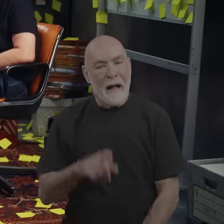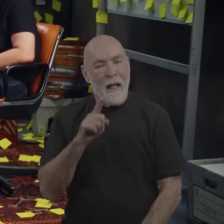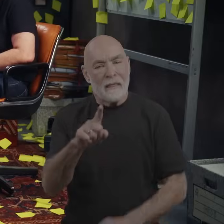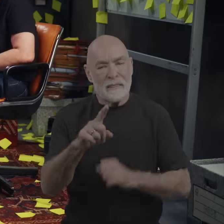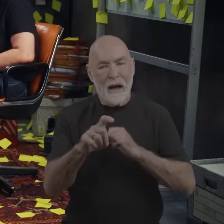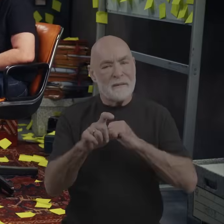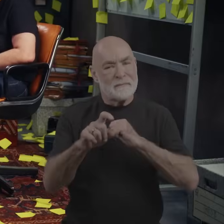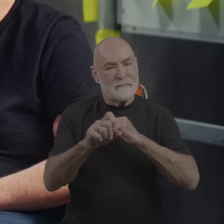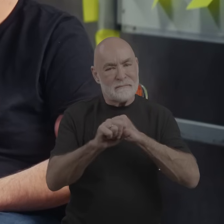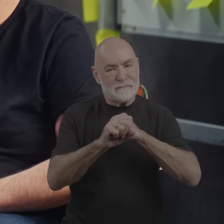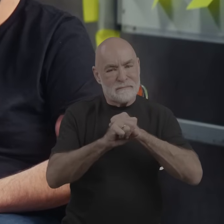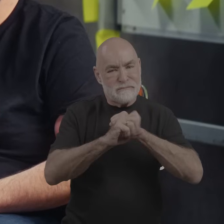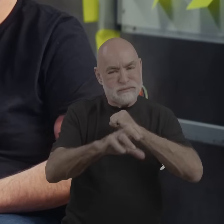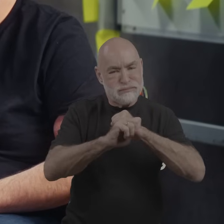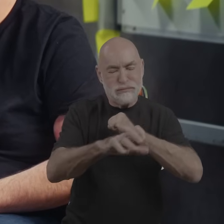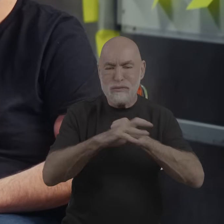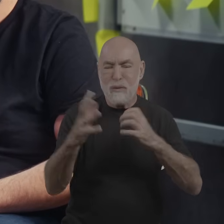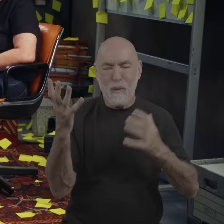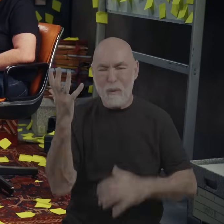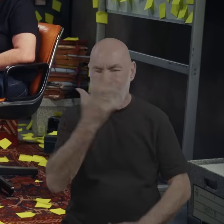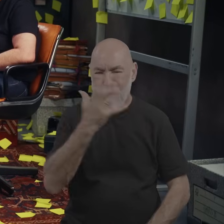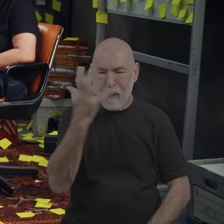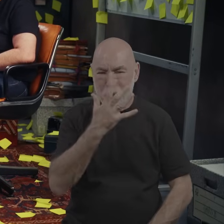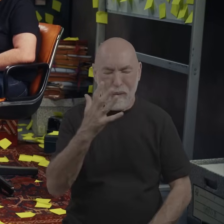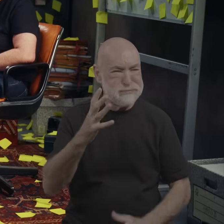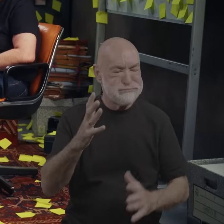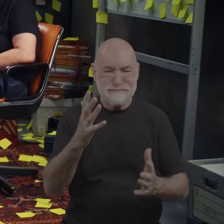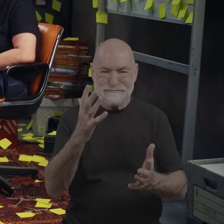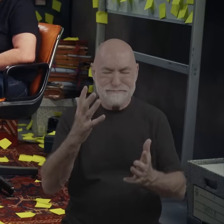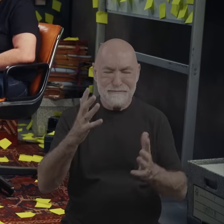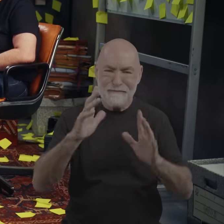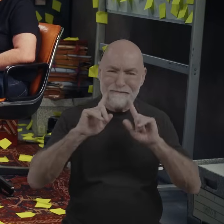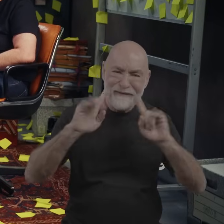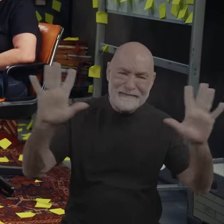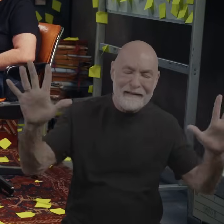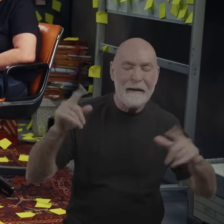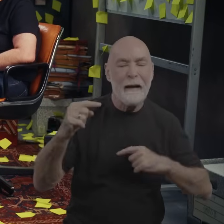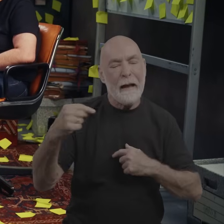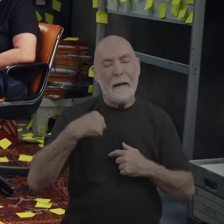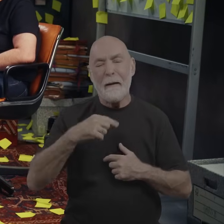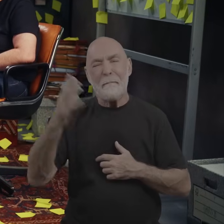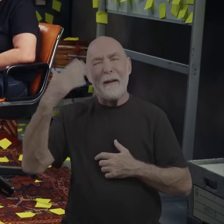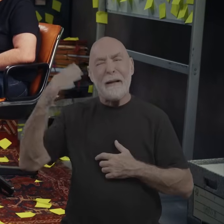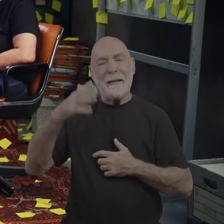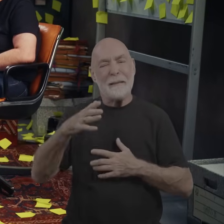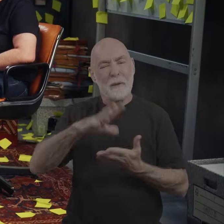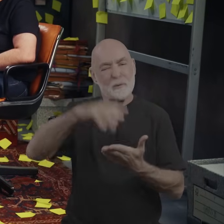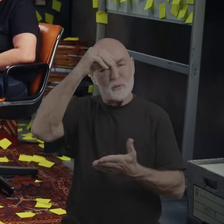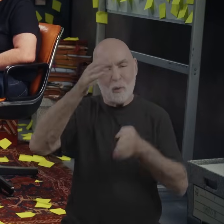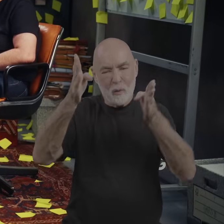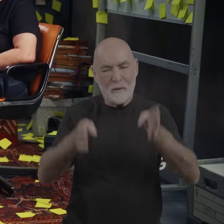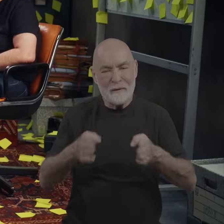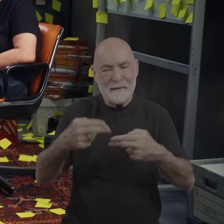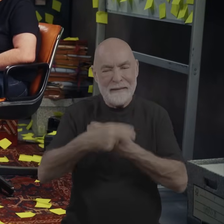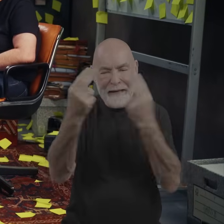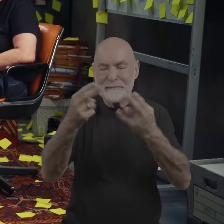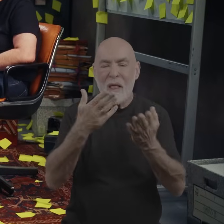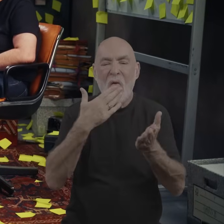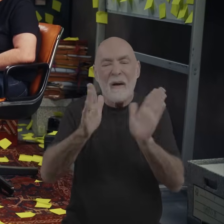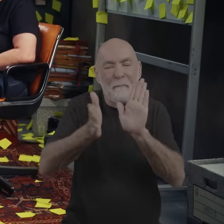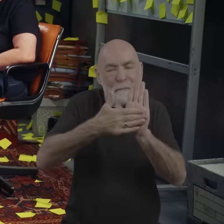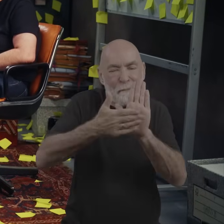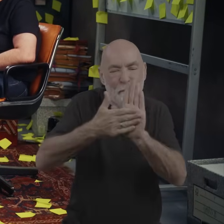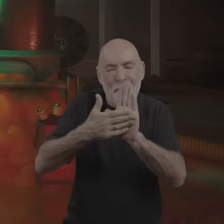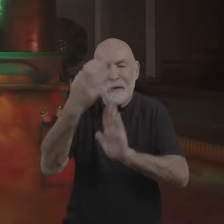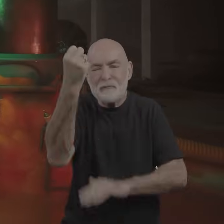That trailer was absolutely epic, delivered on all fronts, but it did take me back to my student days. It might have been the post-it notes,